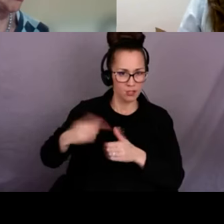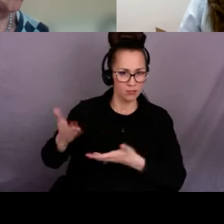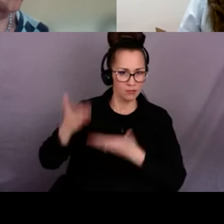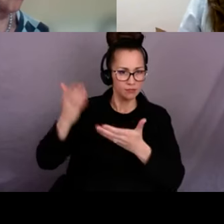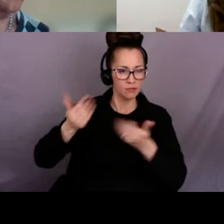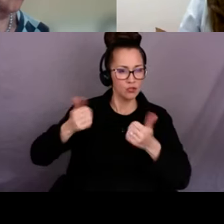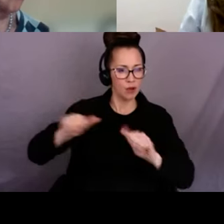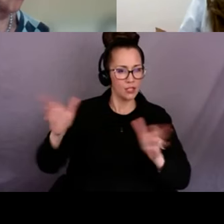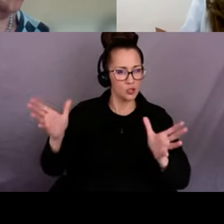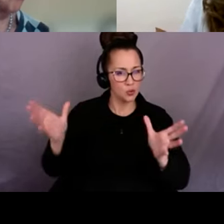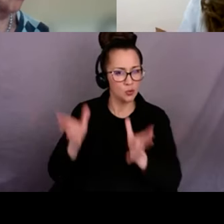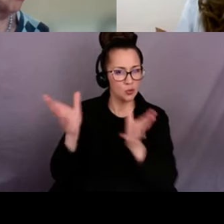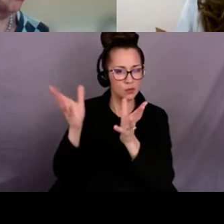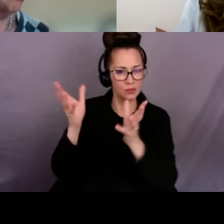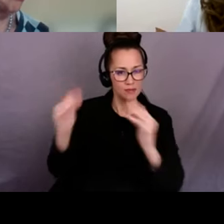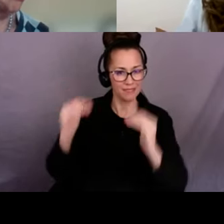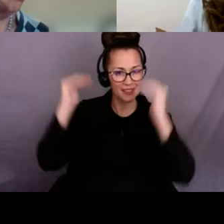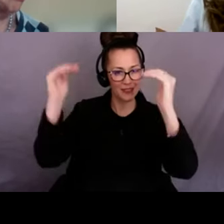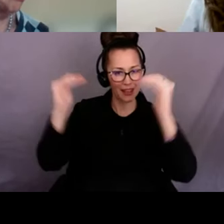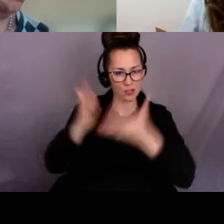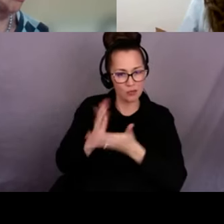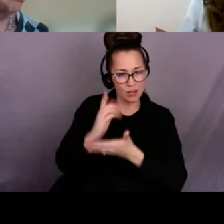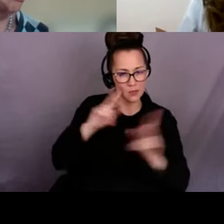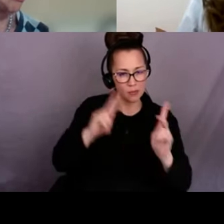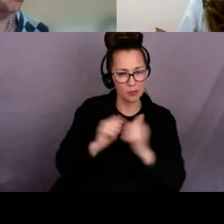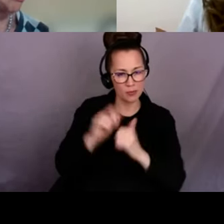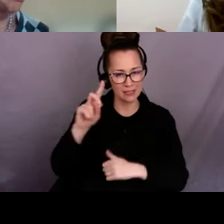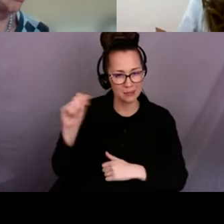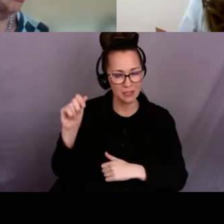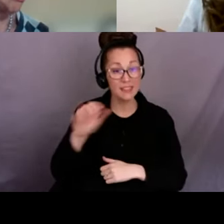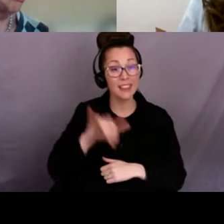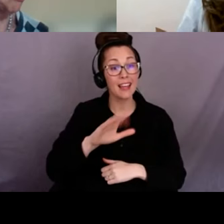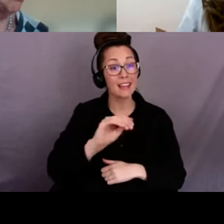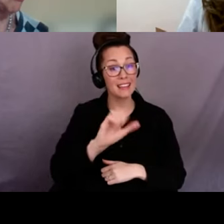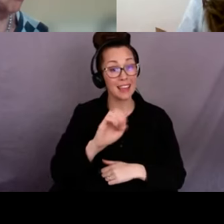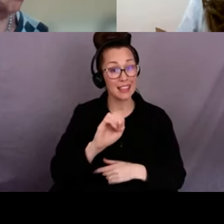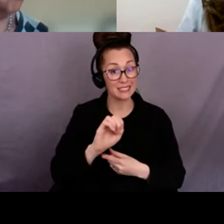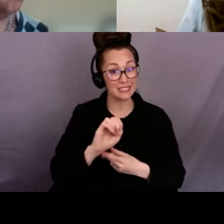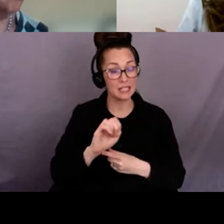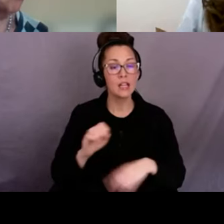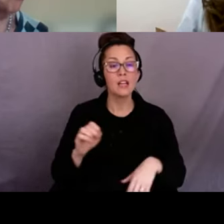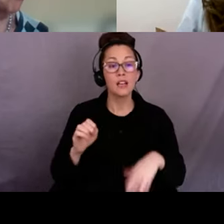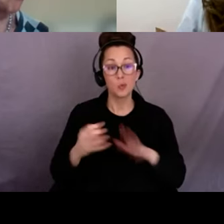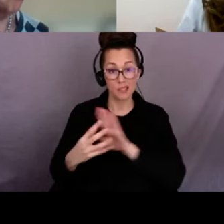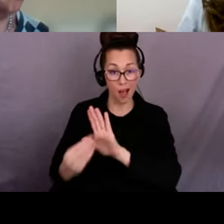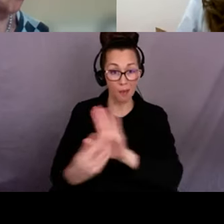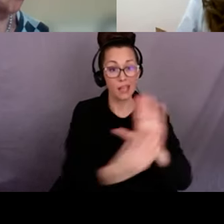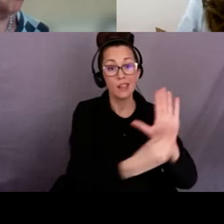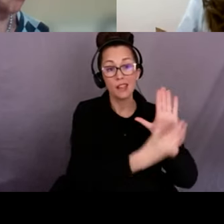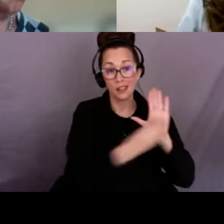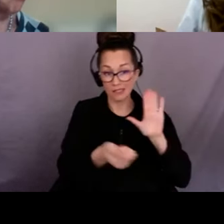advance the rights of people with developmental disabilities. The case was mirrored in a number of states around the country,